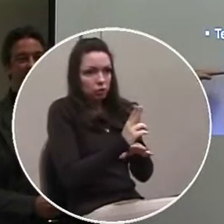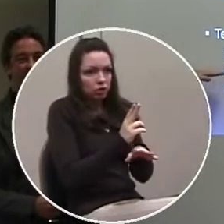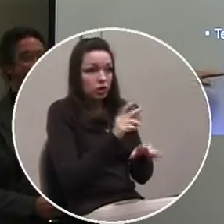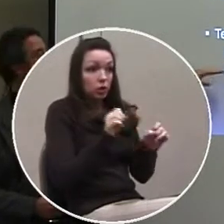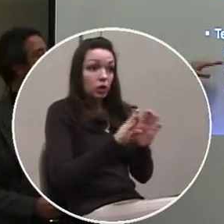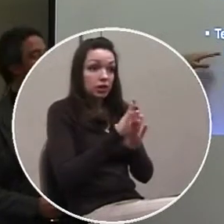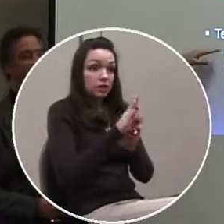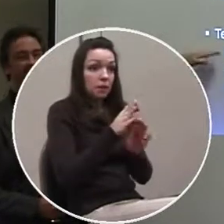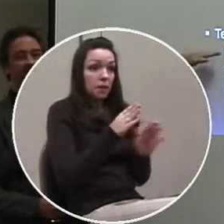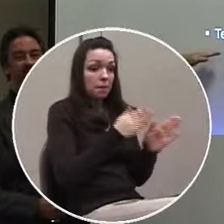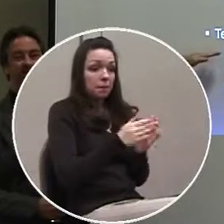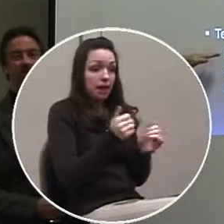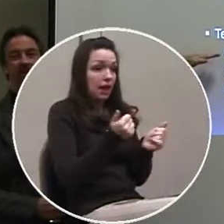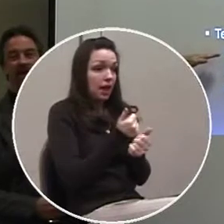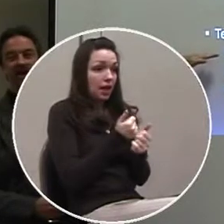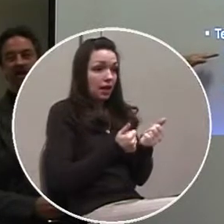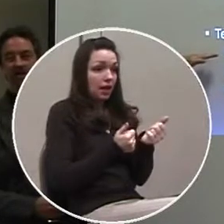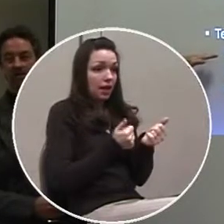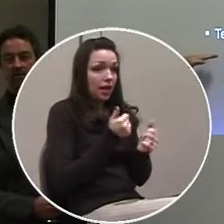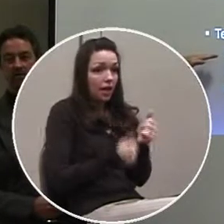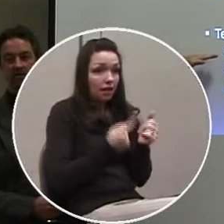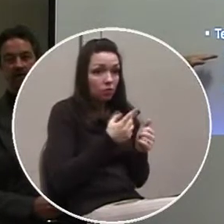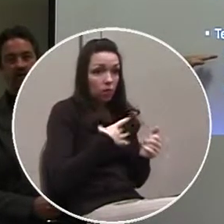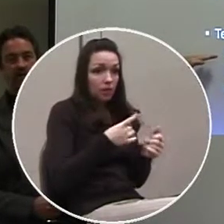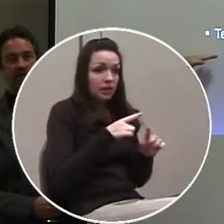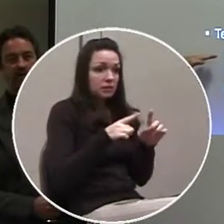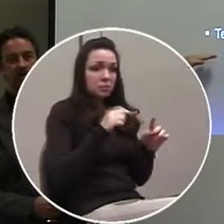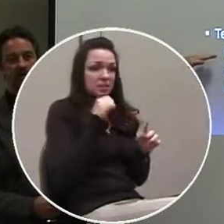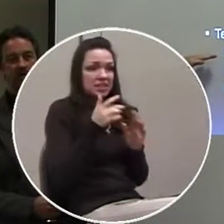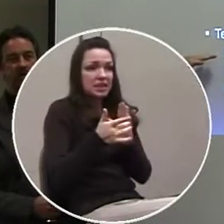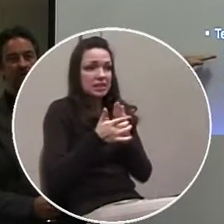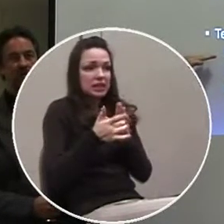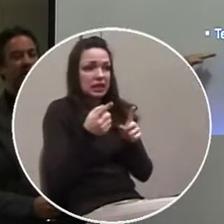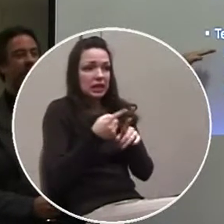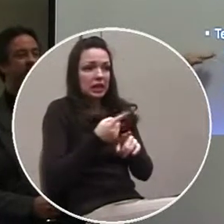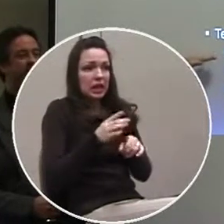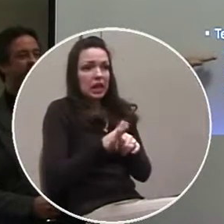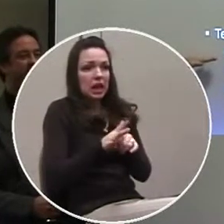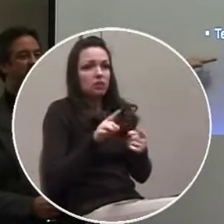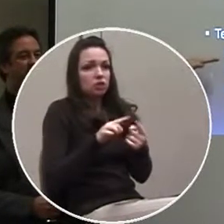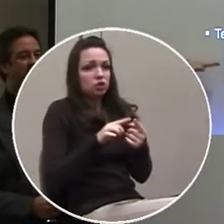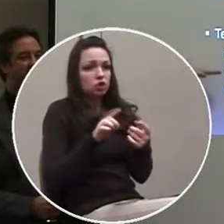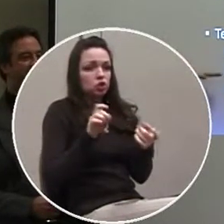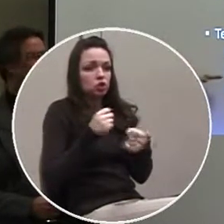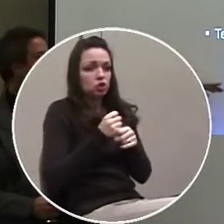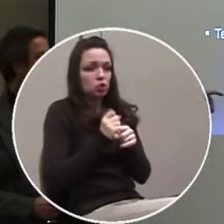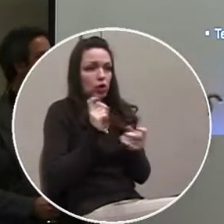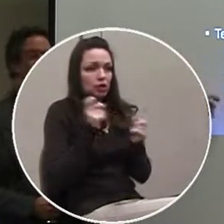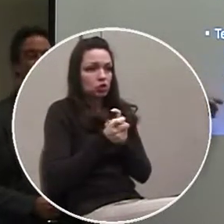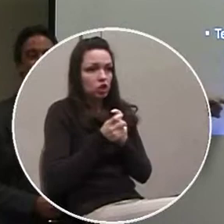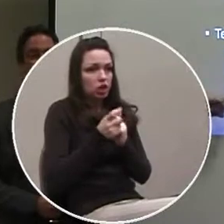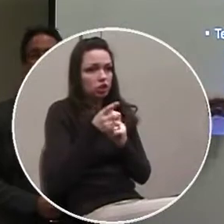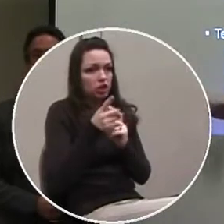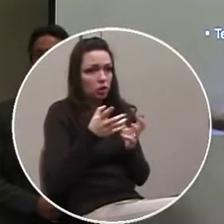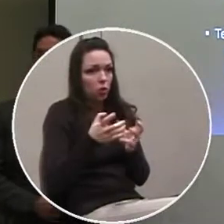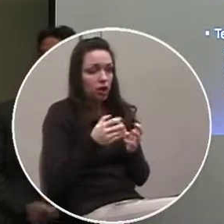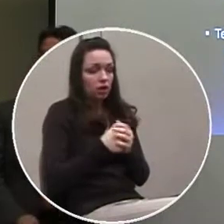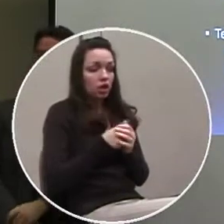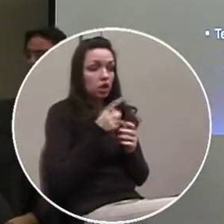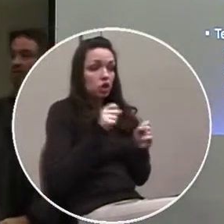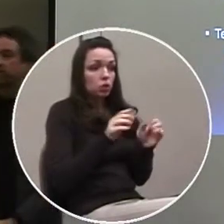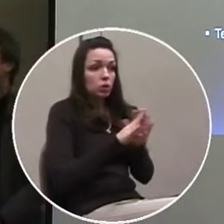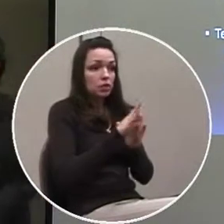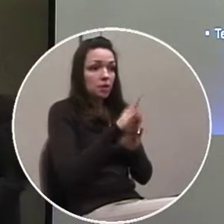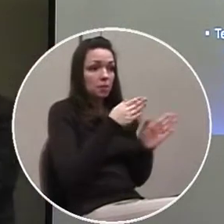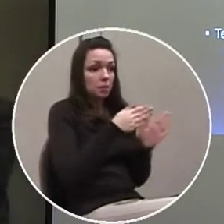everybody likes, but is not technically adequate to create the change you want. You can develop a plan and everybody like it and still not have